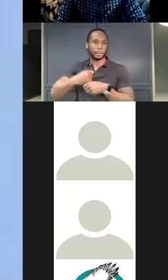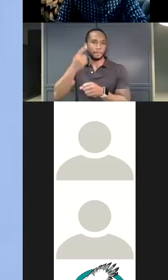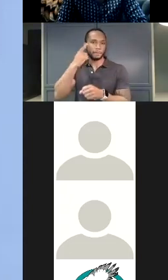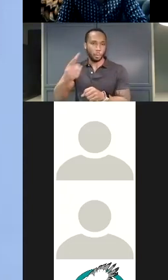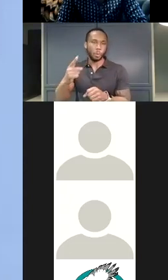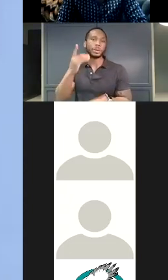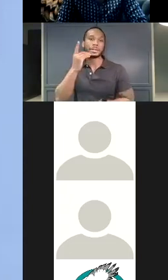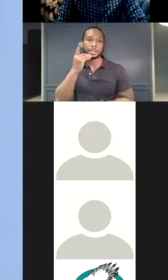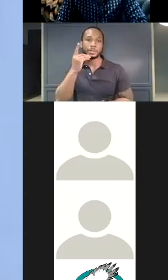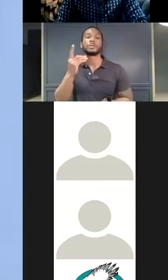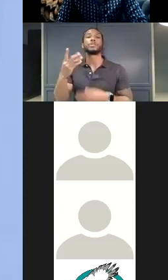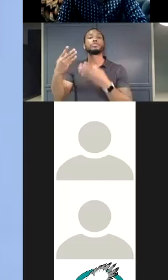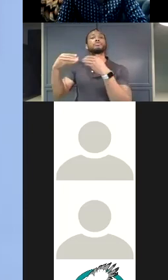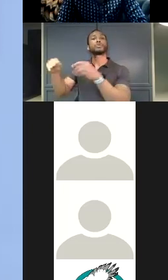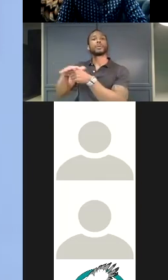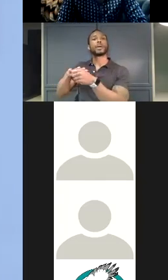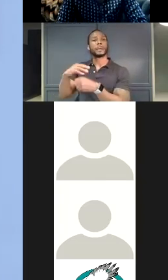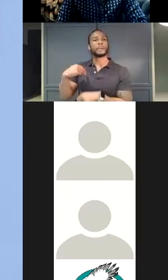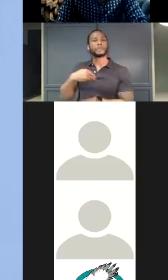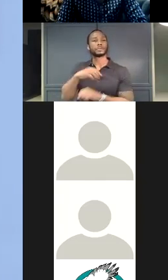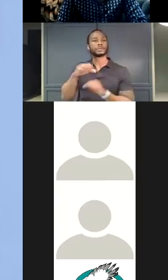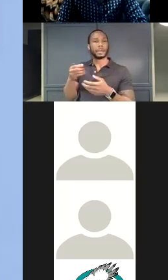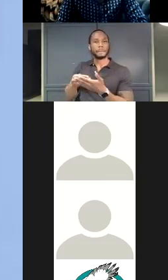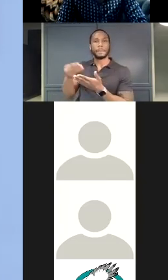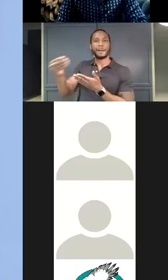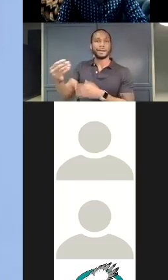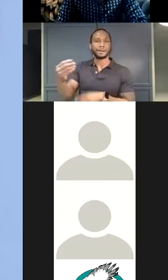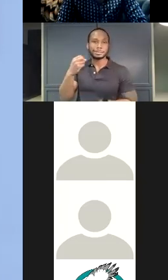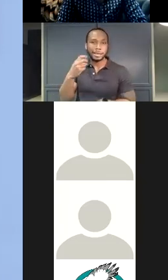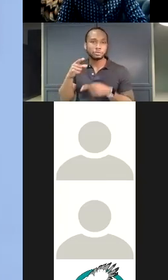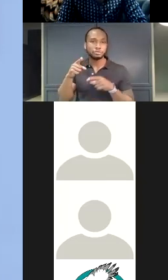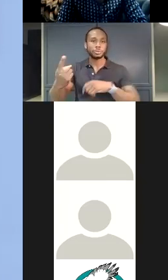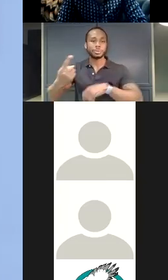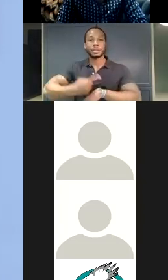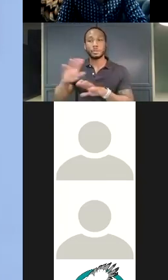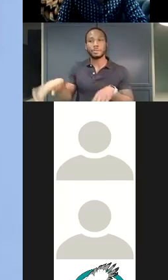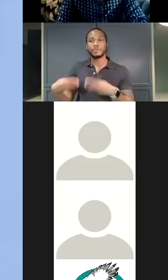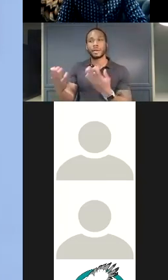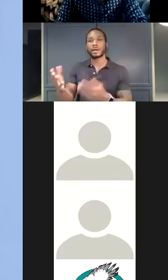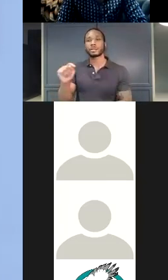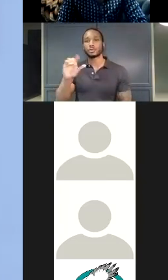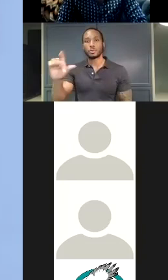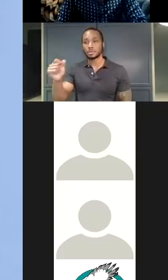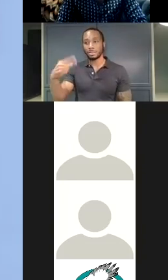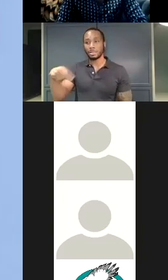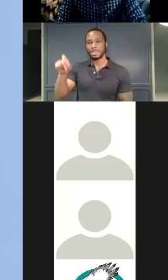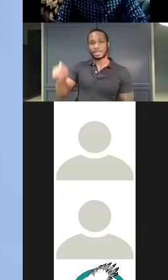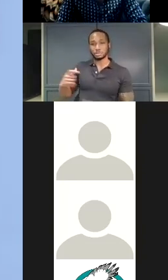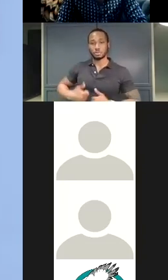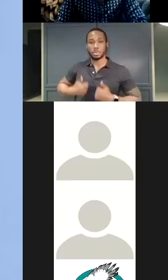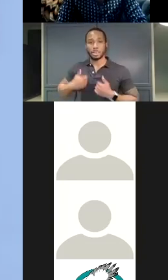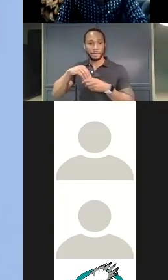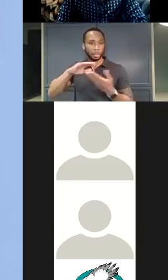area. Members are able to buy snacks throughout the day. We give them the tools that they need to live in the community,